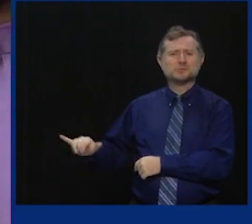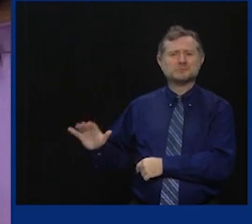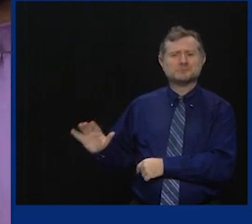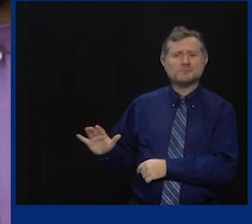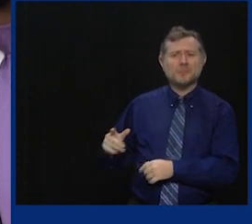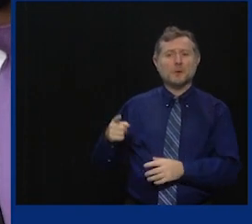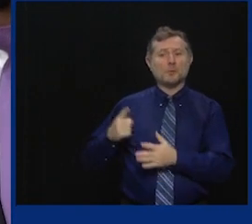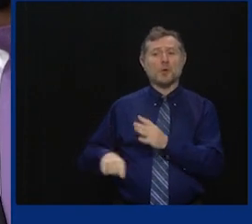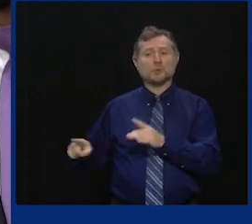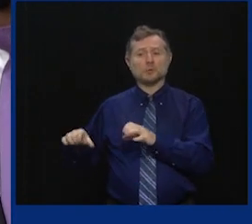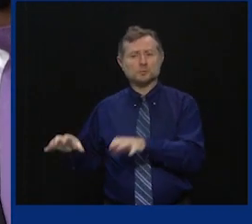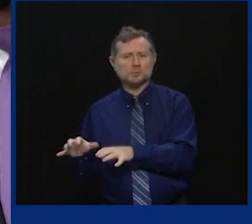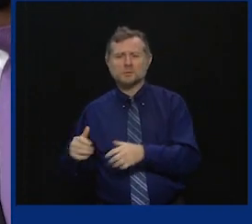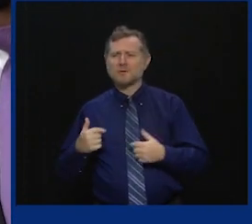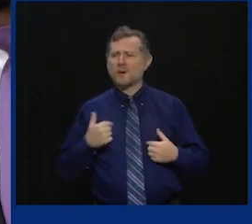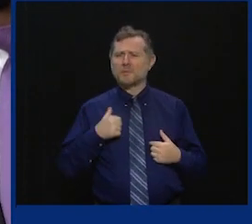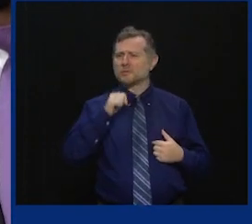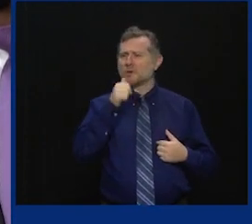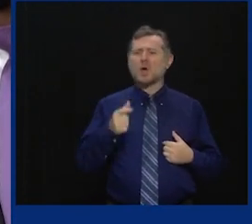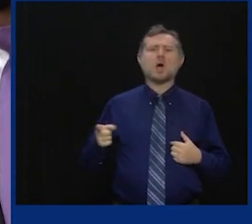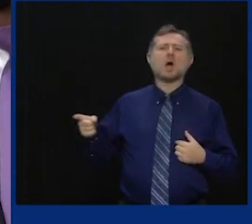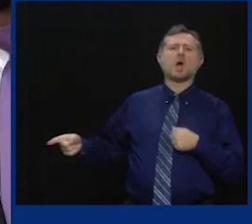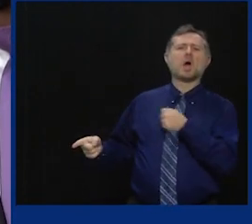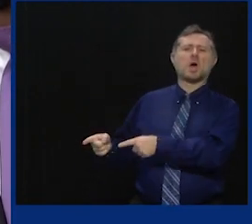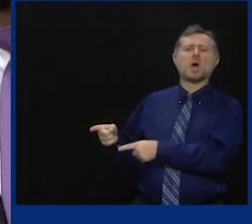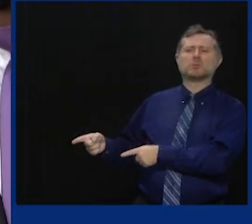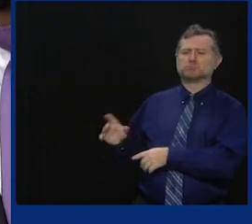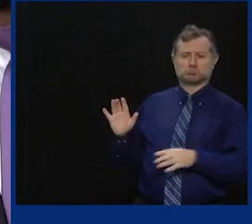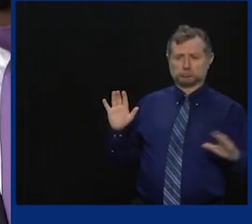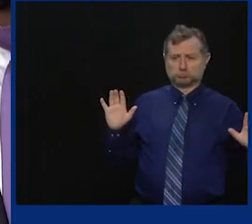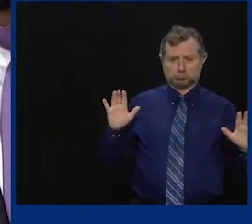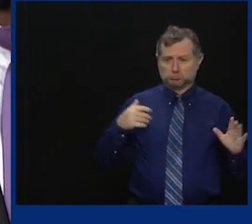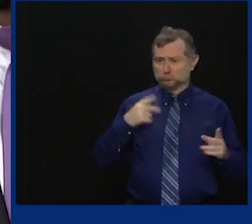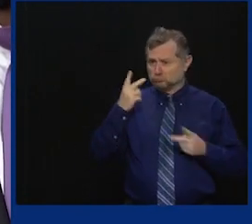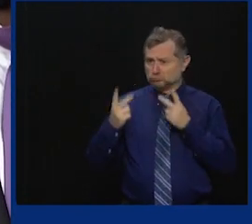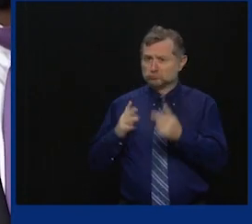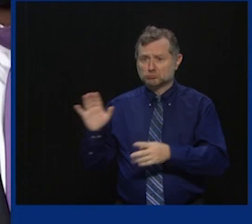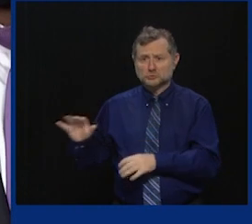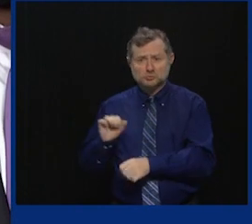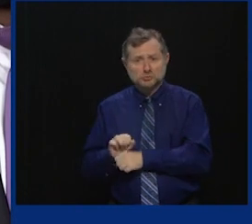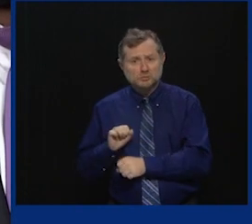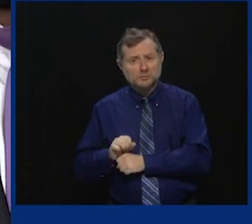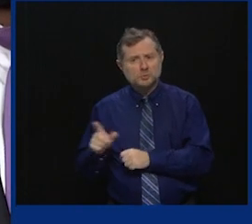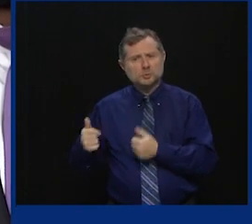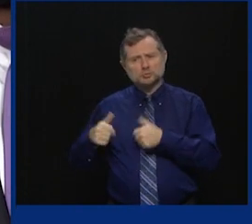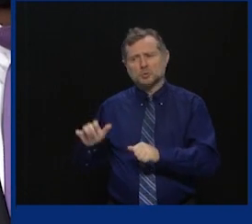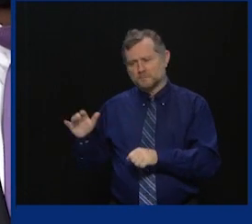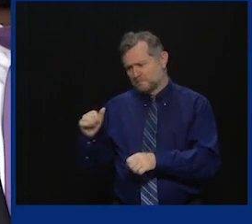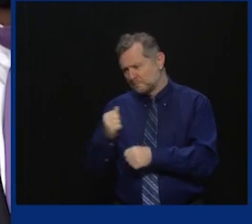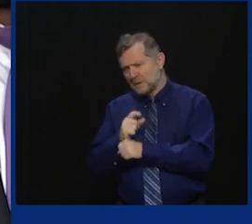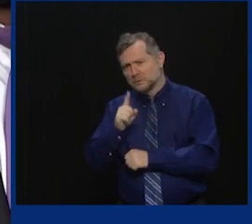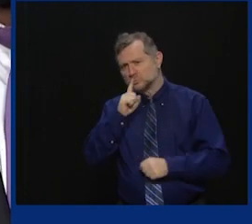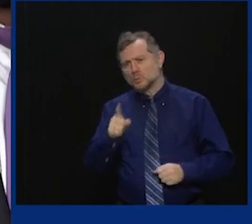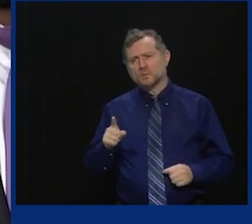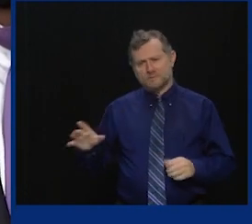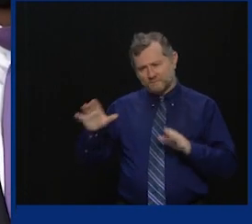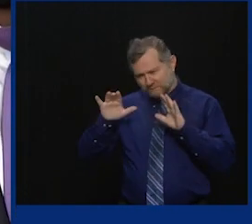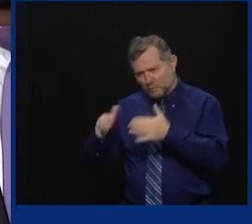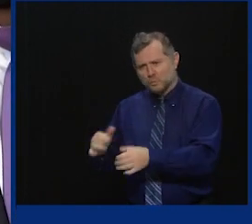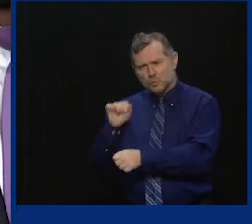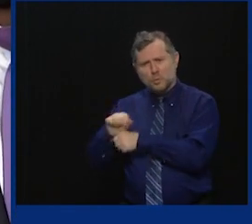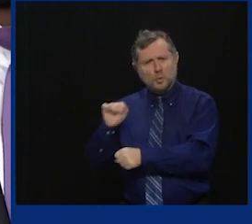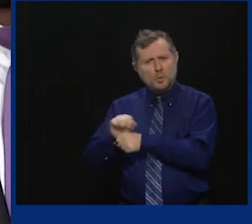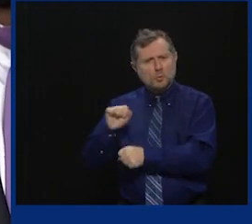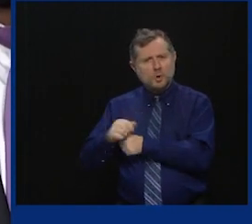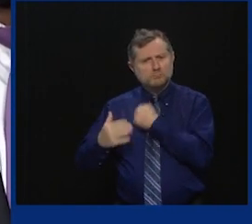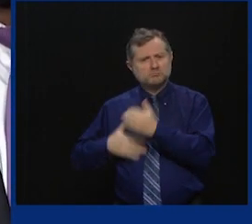say I've seen what his steps have been taken. He is trying to make sure that the workforce stays on the job, and he'll have to perhaps